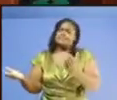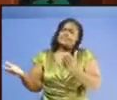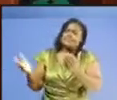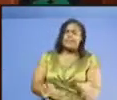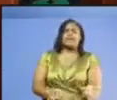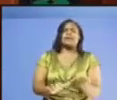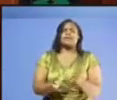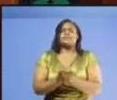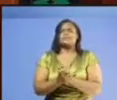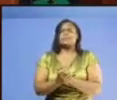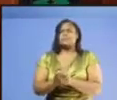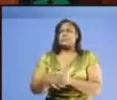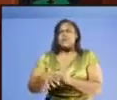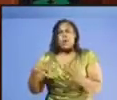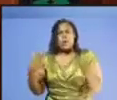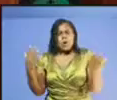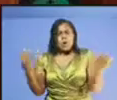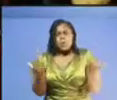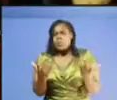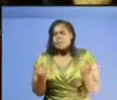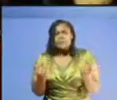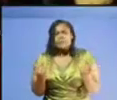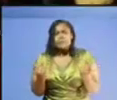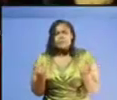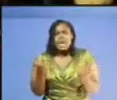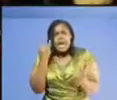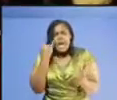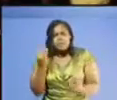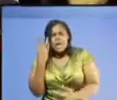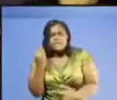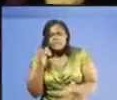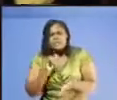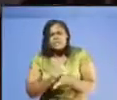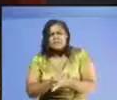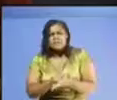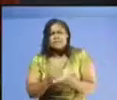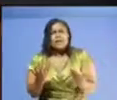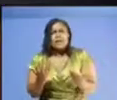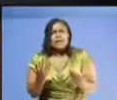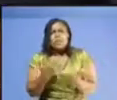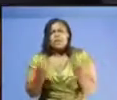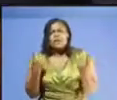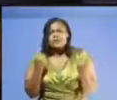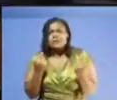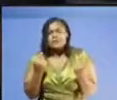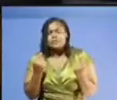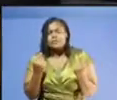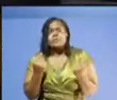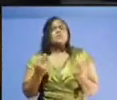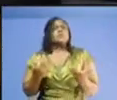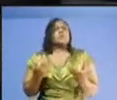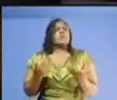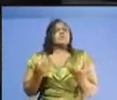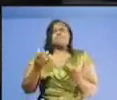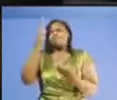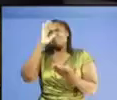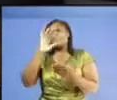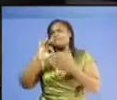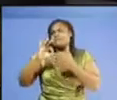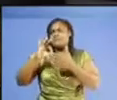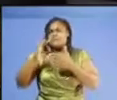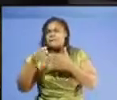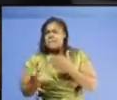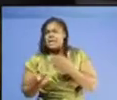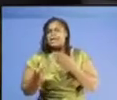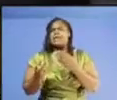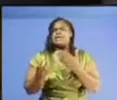dead. What do you do when God fails or refuses, or for some